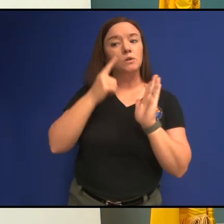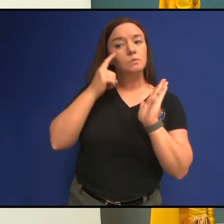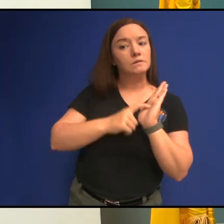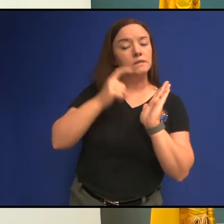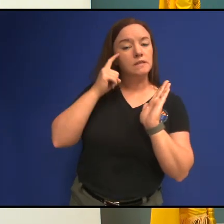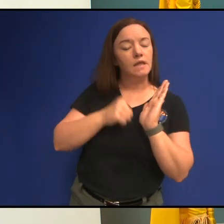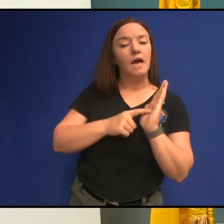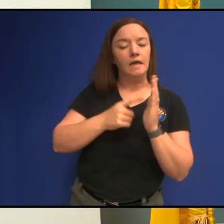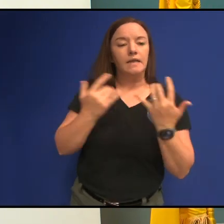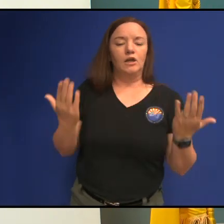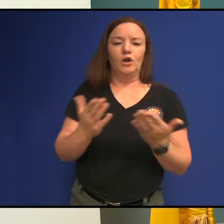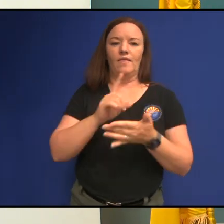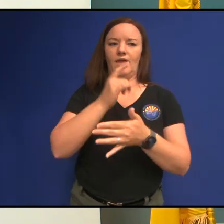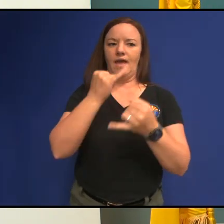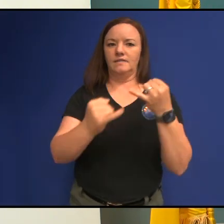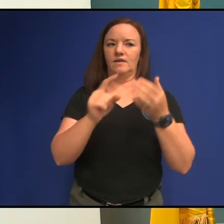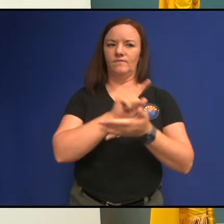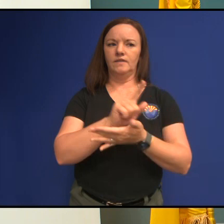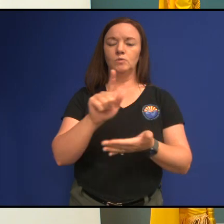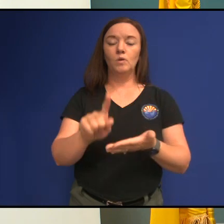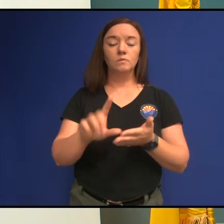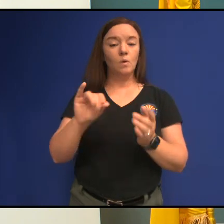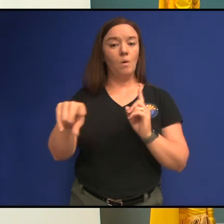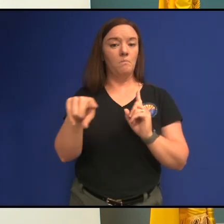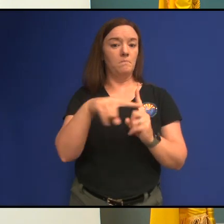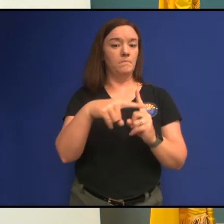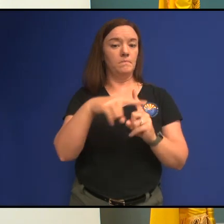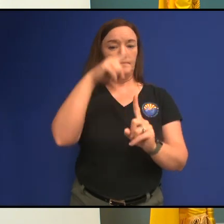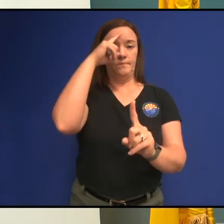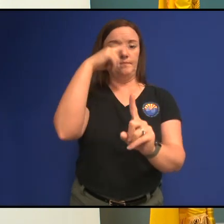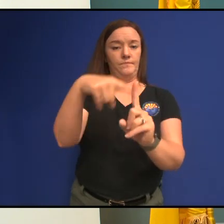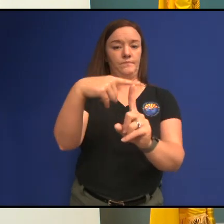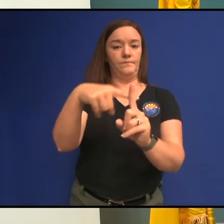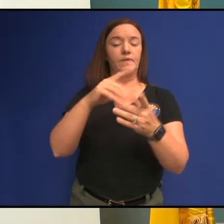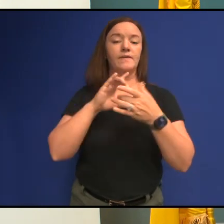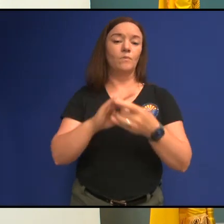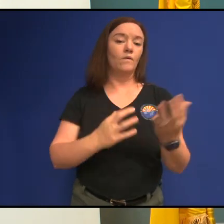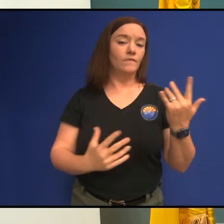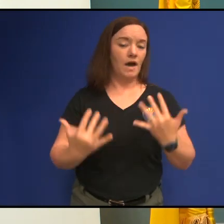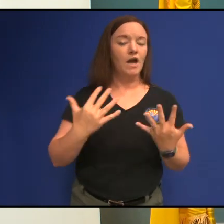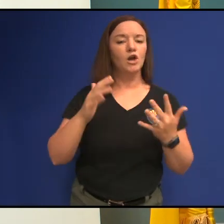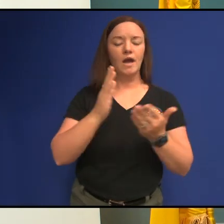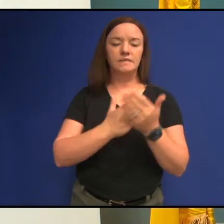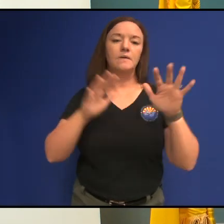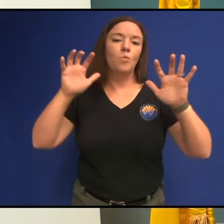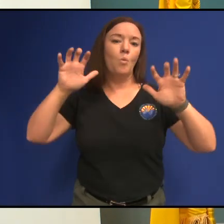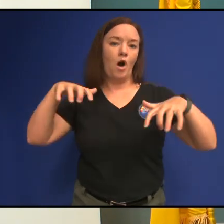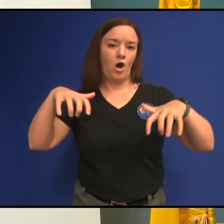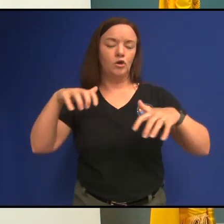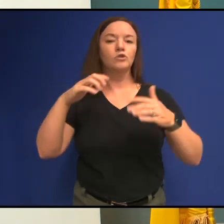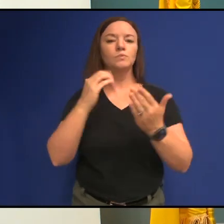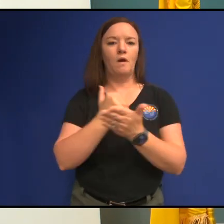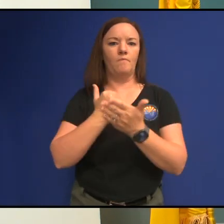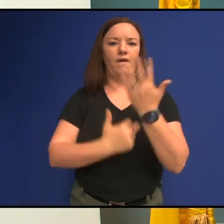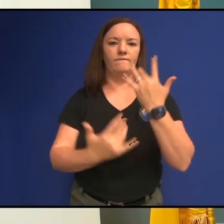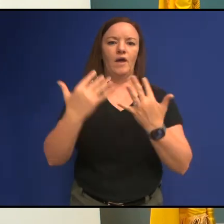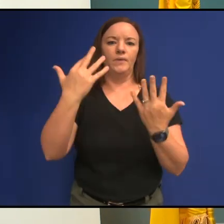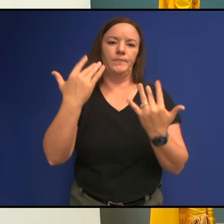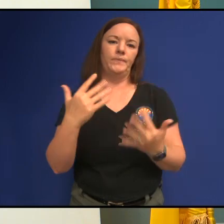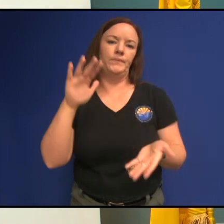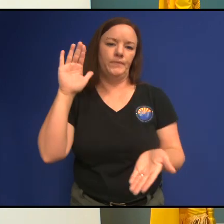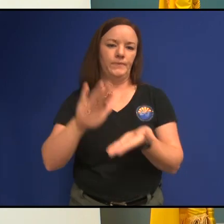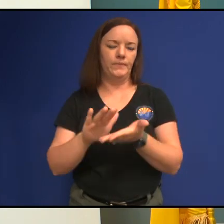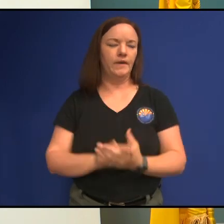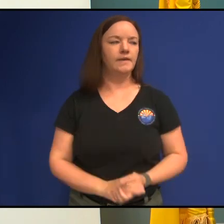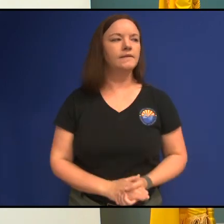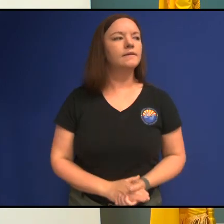which is pretty promising for fire and getting some water on that fire and starting to tamper things down here. So I